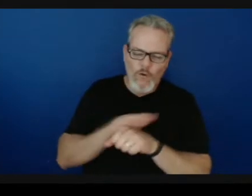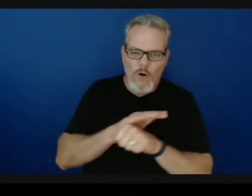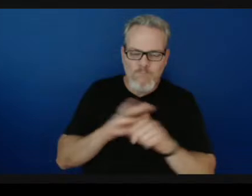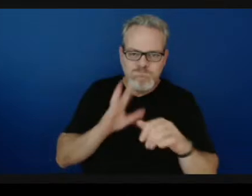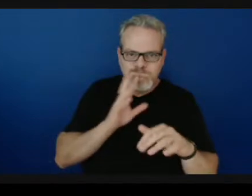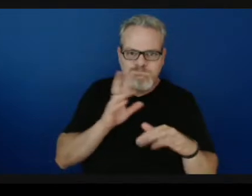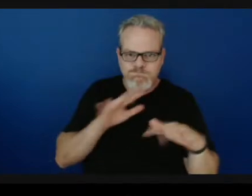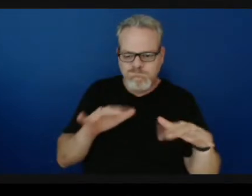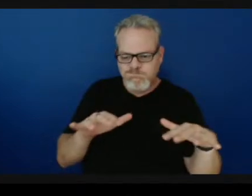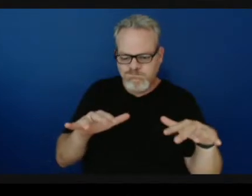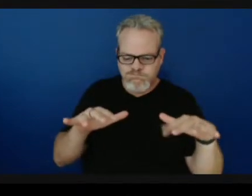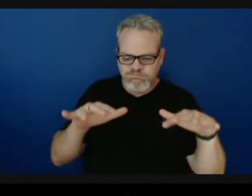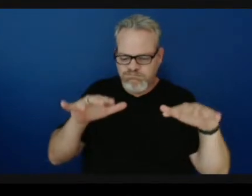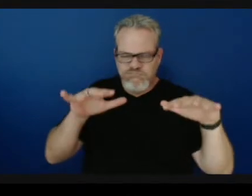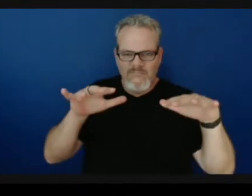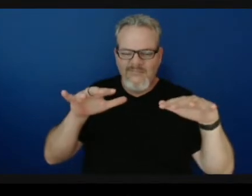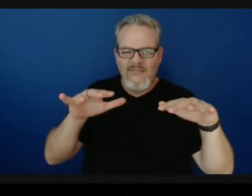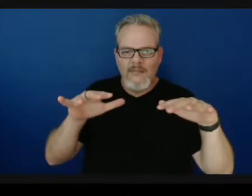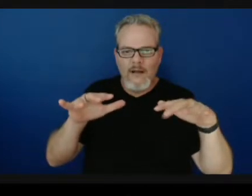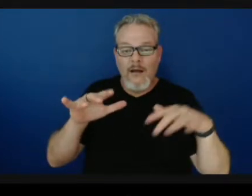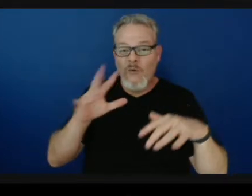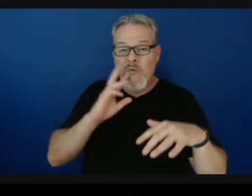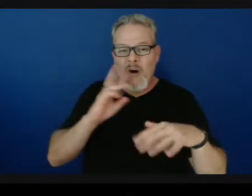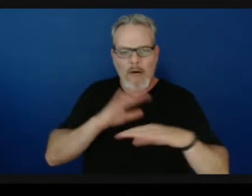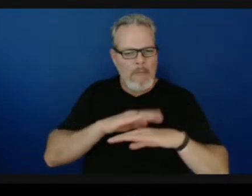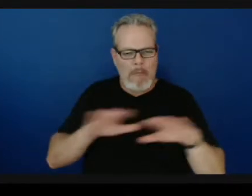as September last year.